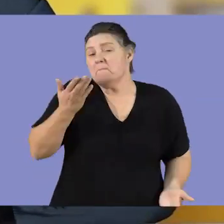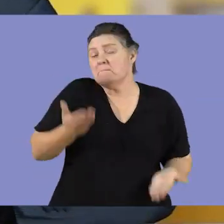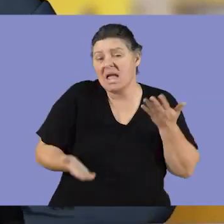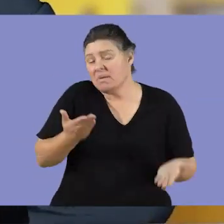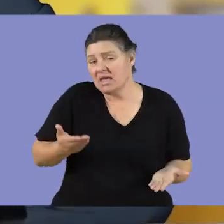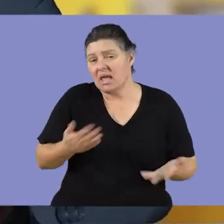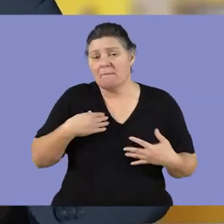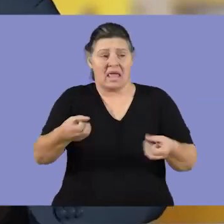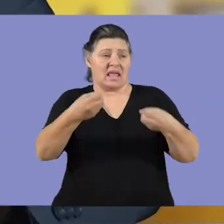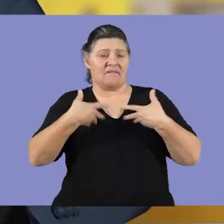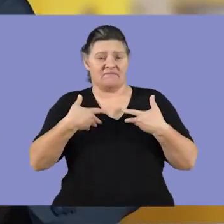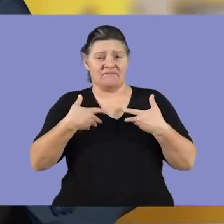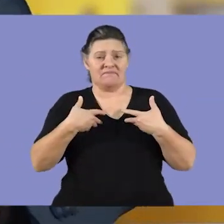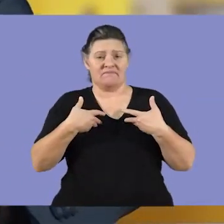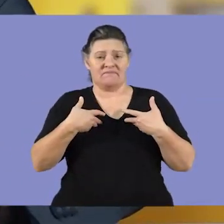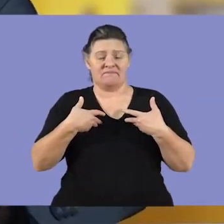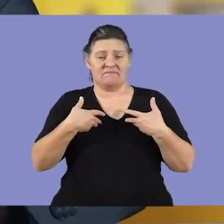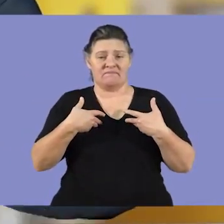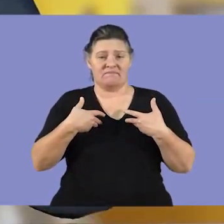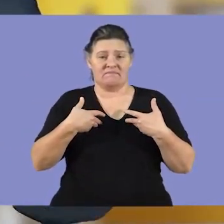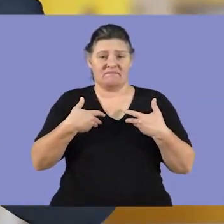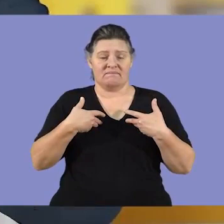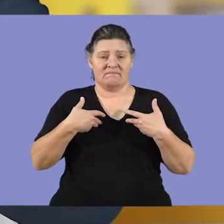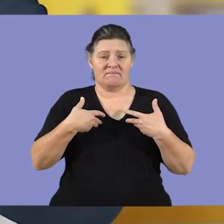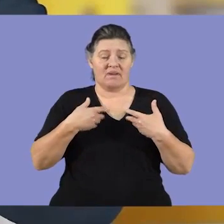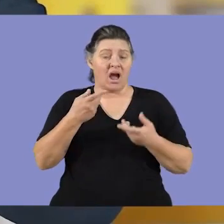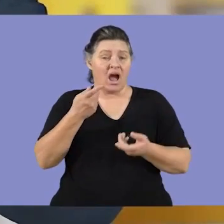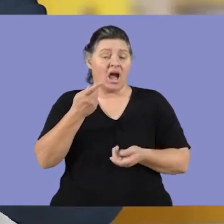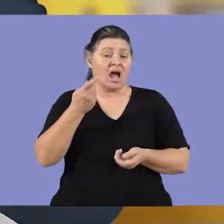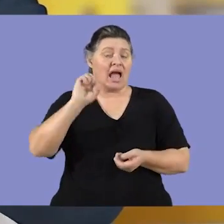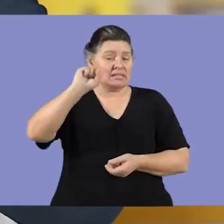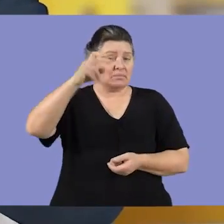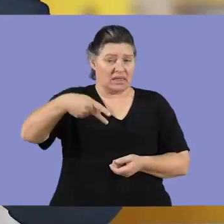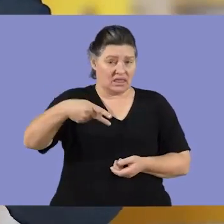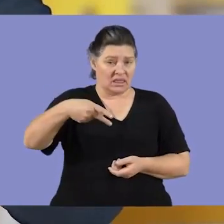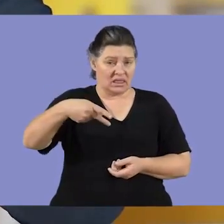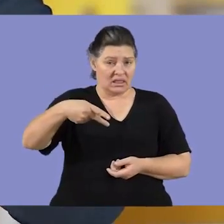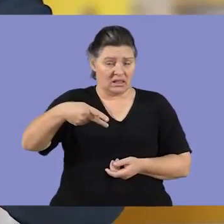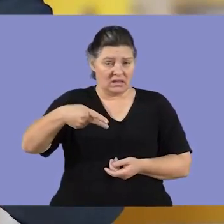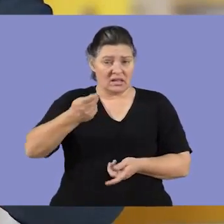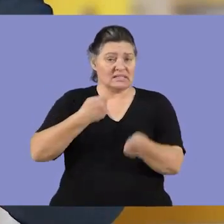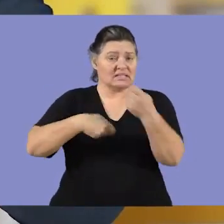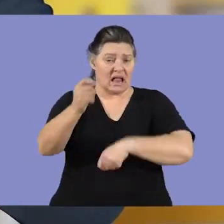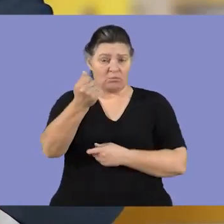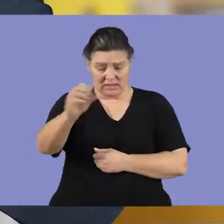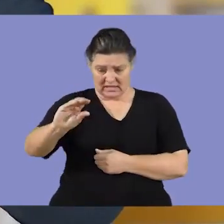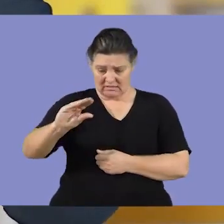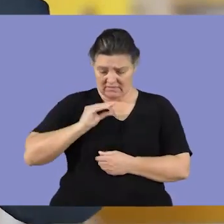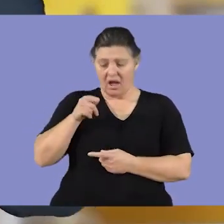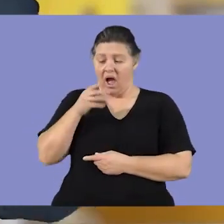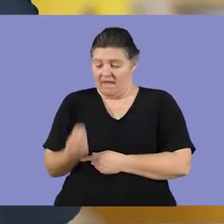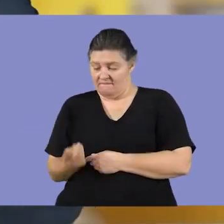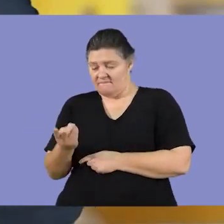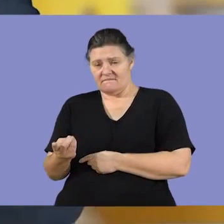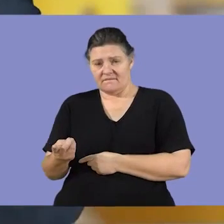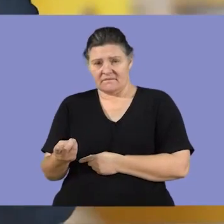around. What if I'm given the selling price? What if you are given the